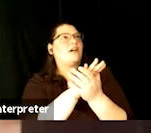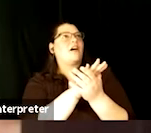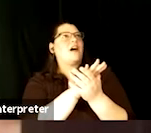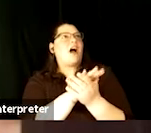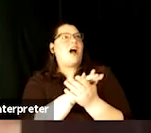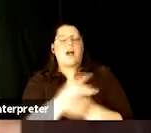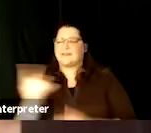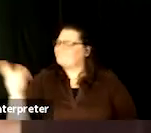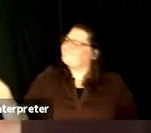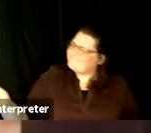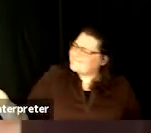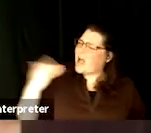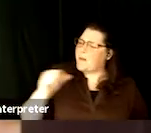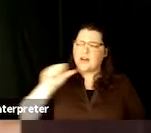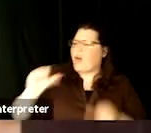too.